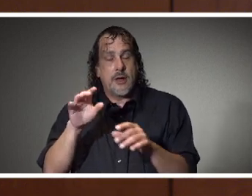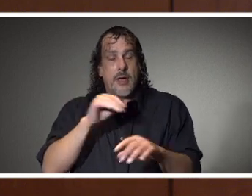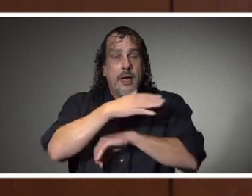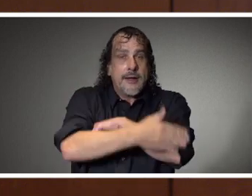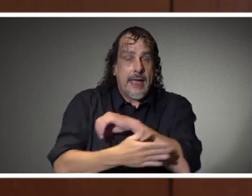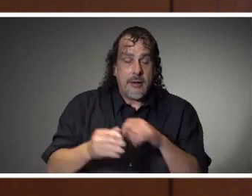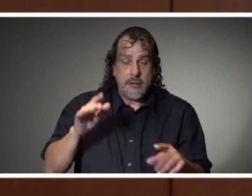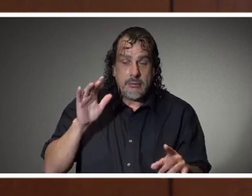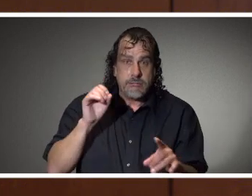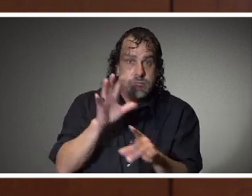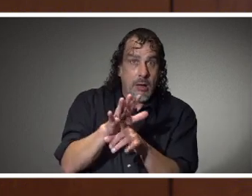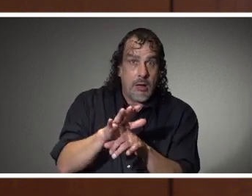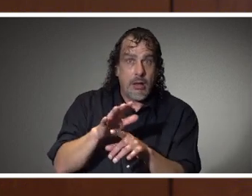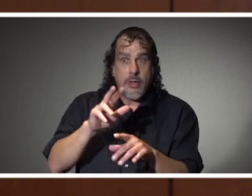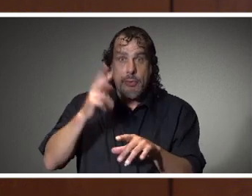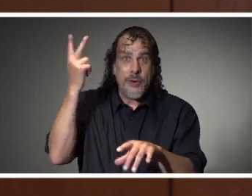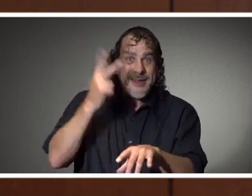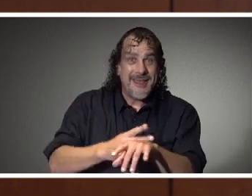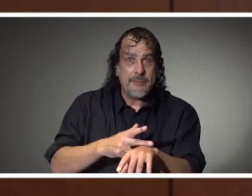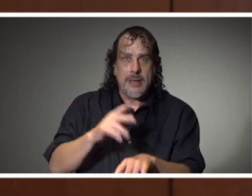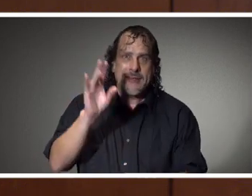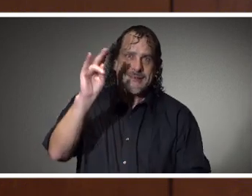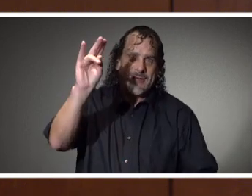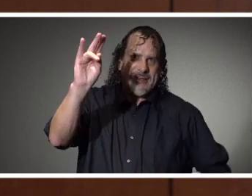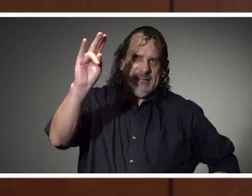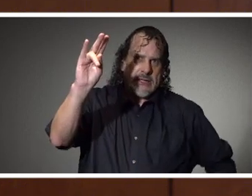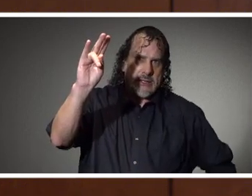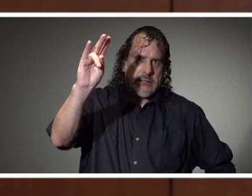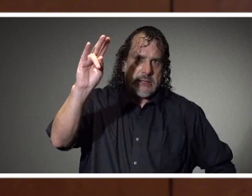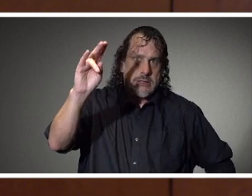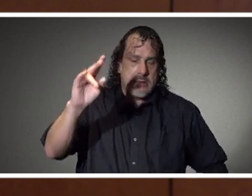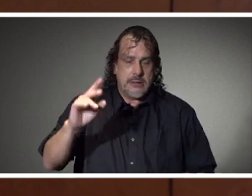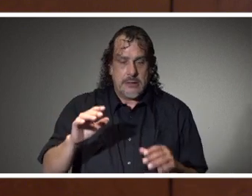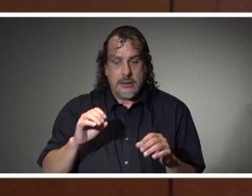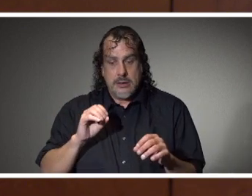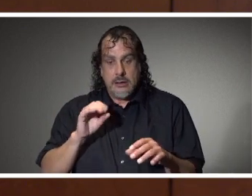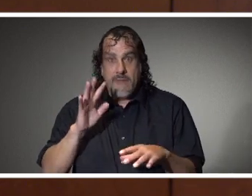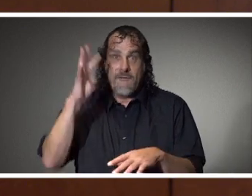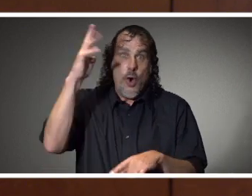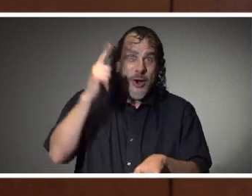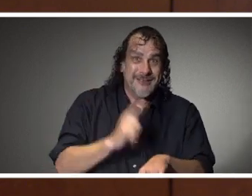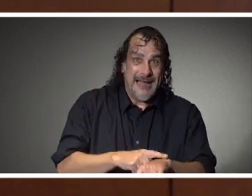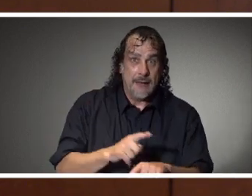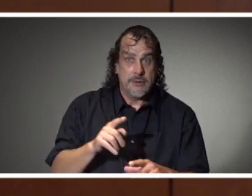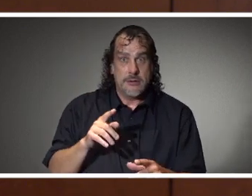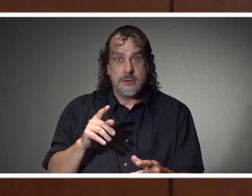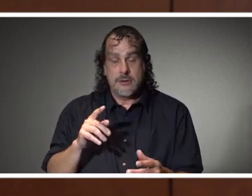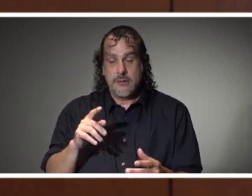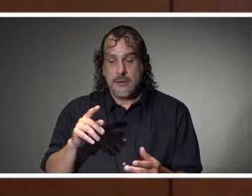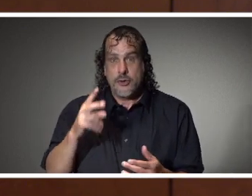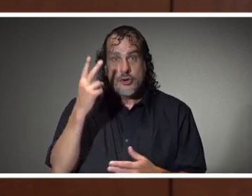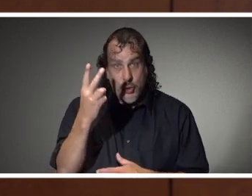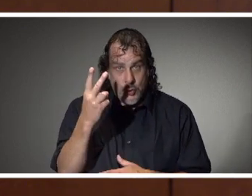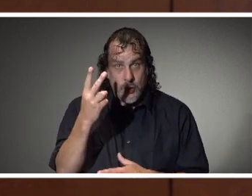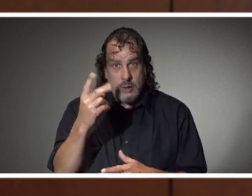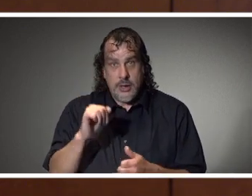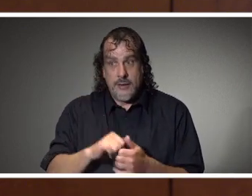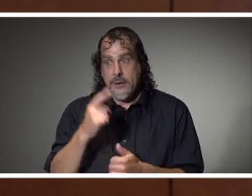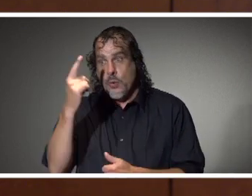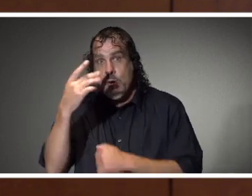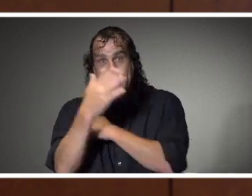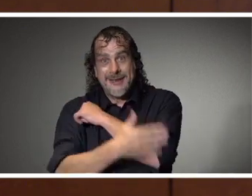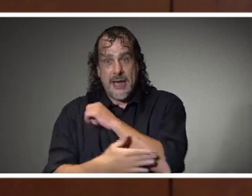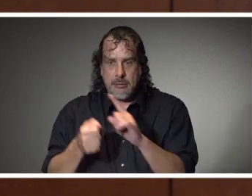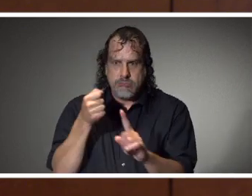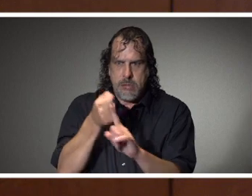3 times by federal declarations are 17. Counties that got affected 4 times were 2, and then one county got hit